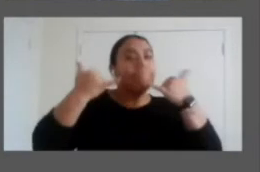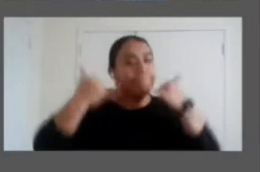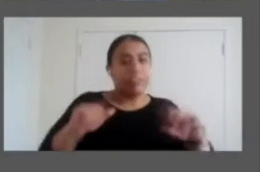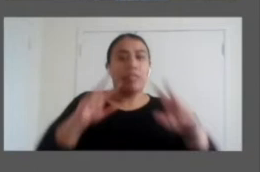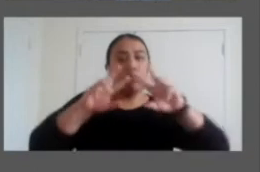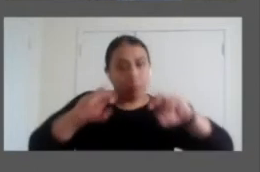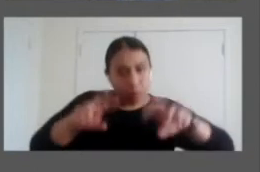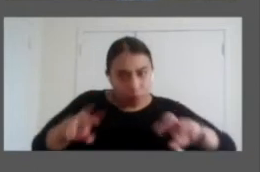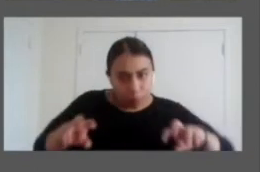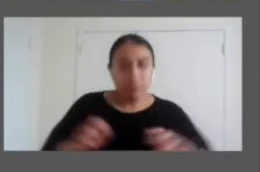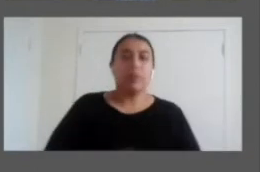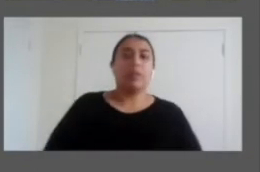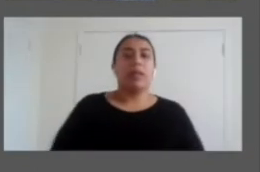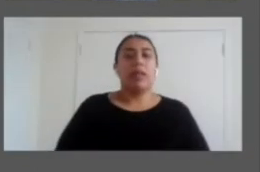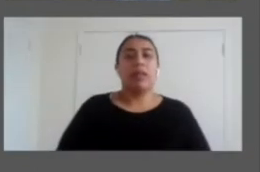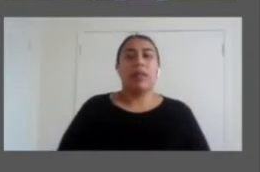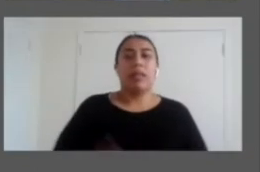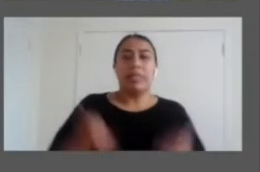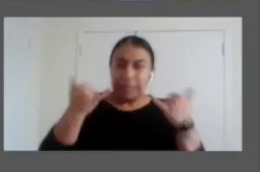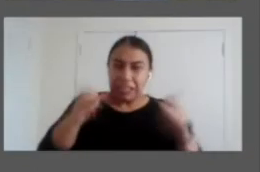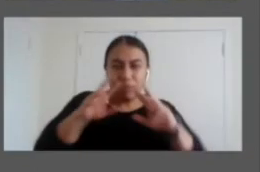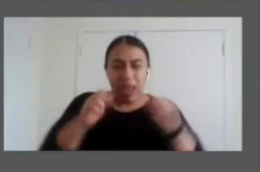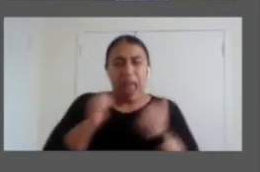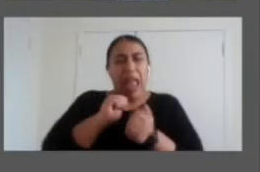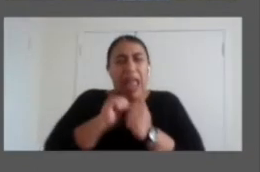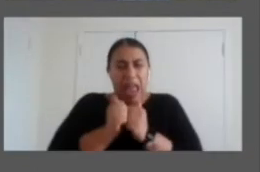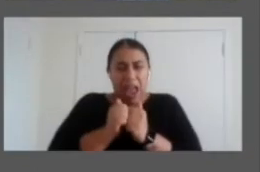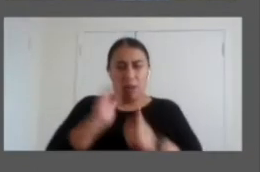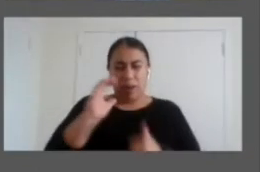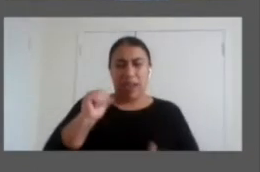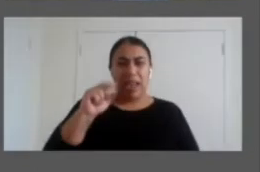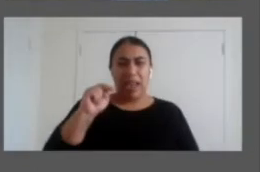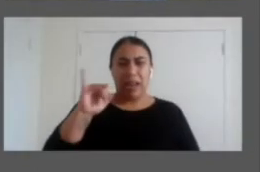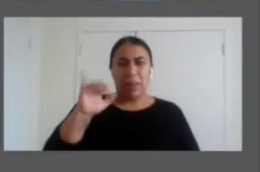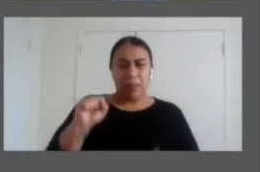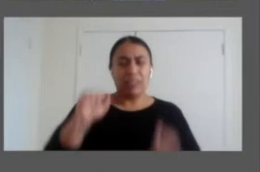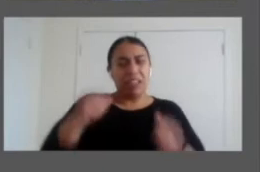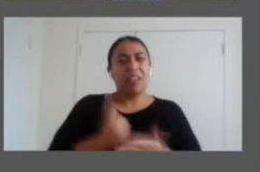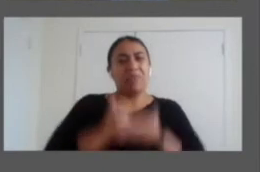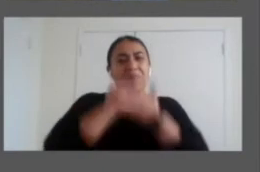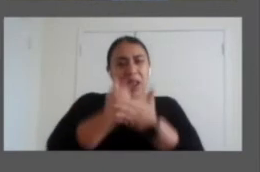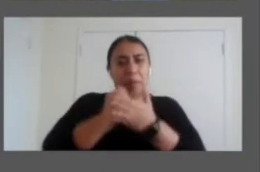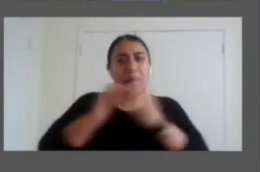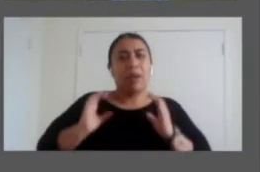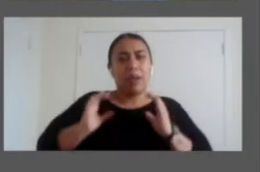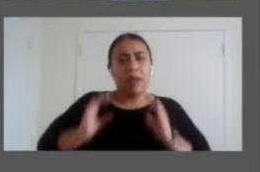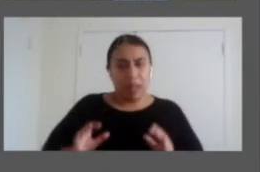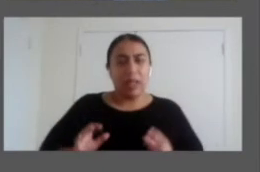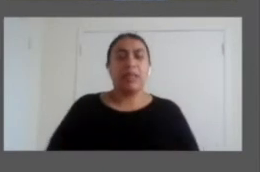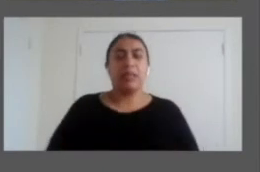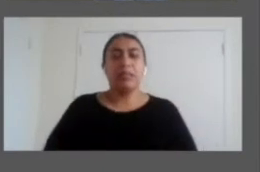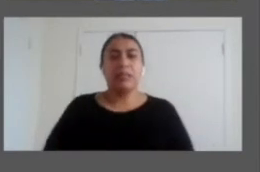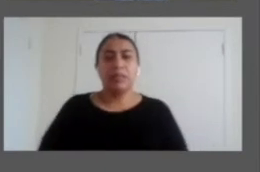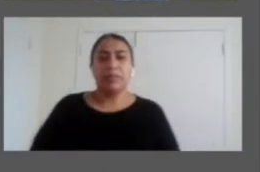investigator-initiated trials such as observational studies, and they were the first cannabis research organization to run a large-scale open